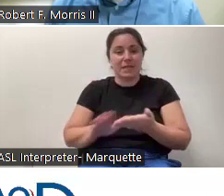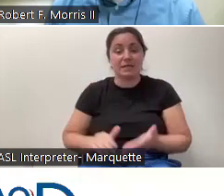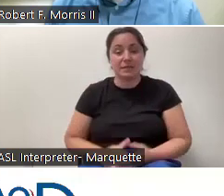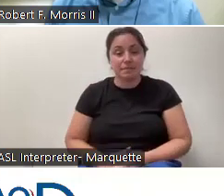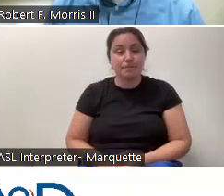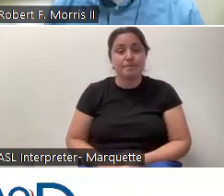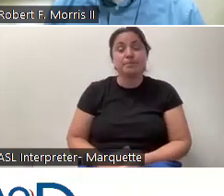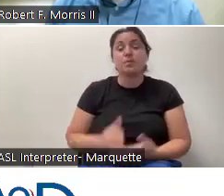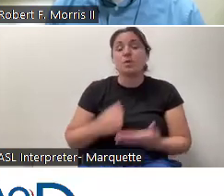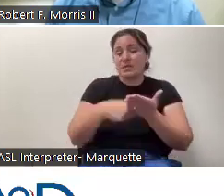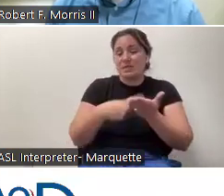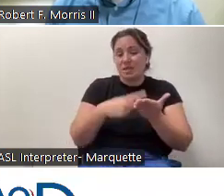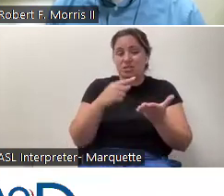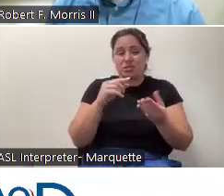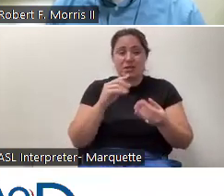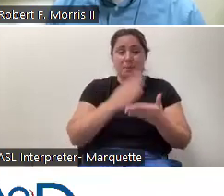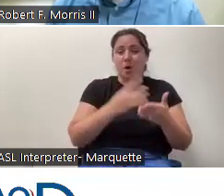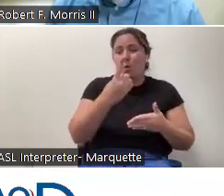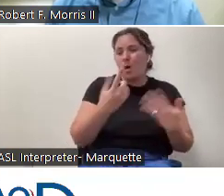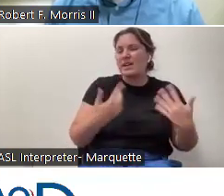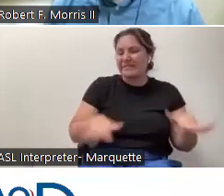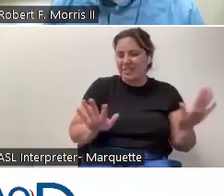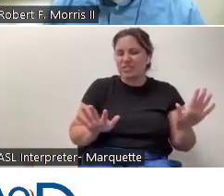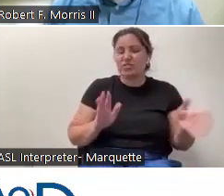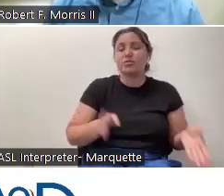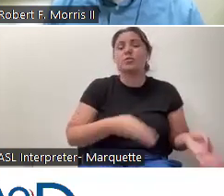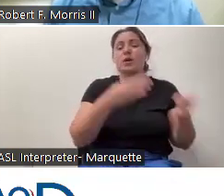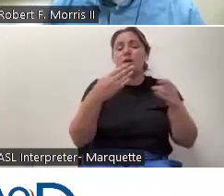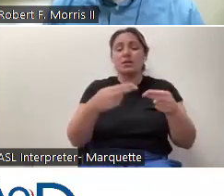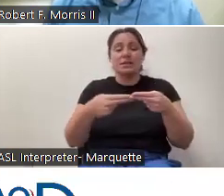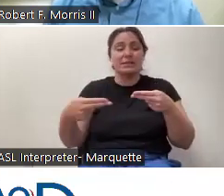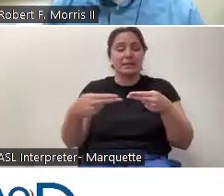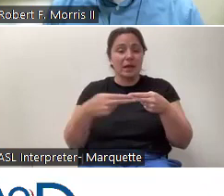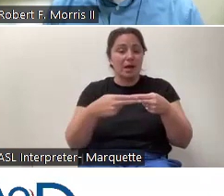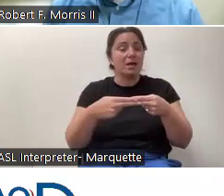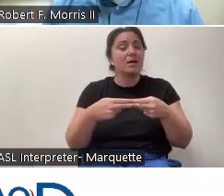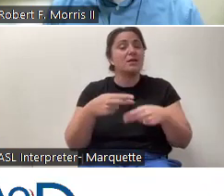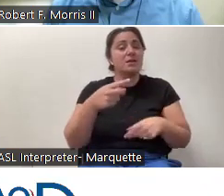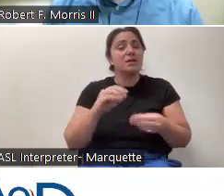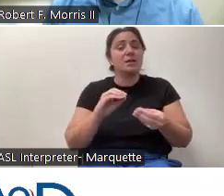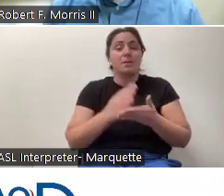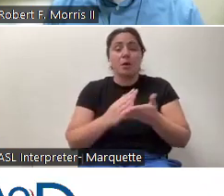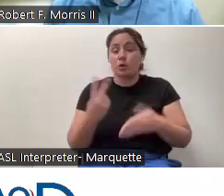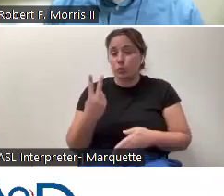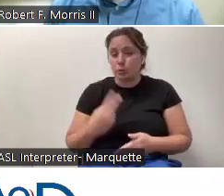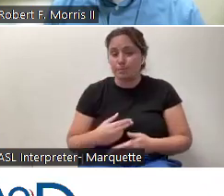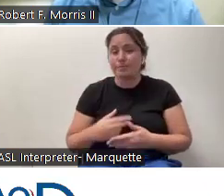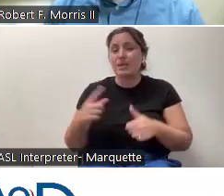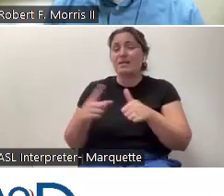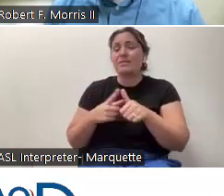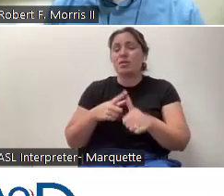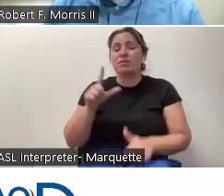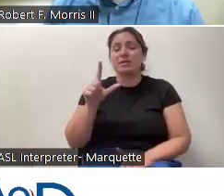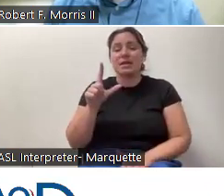first discussion question series and go to the next slide. And we'll have Lindsay talk first